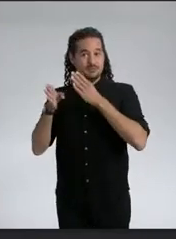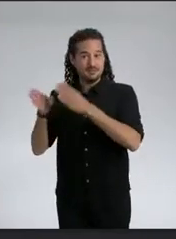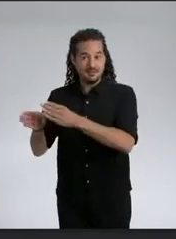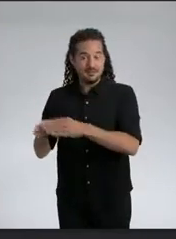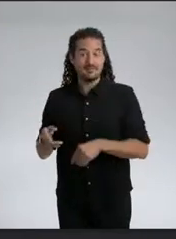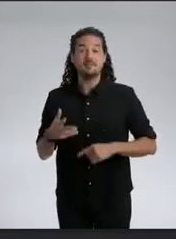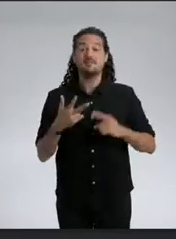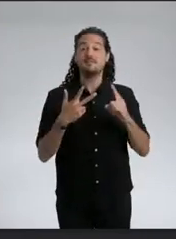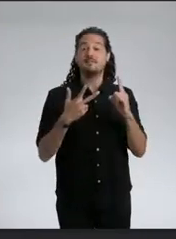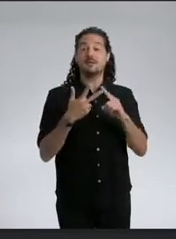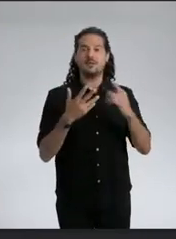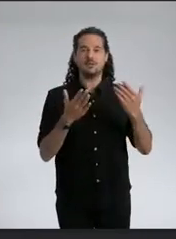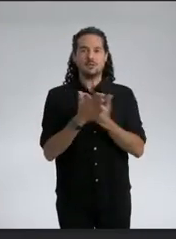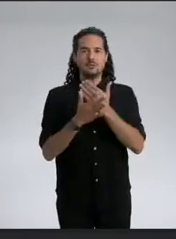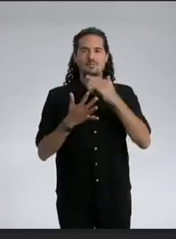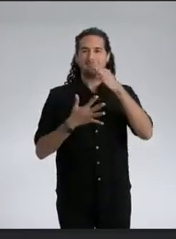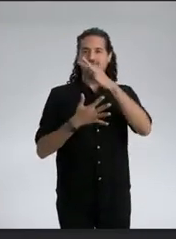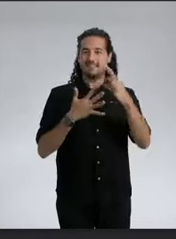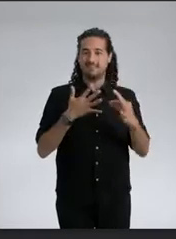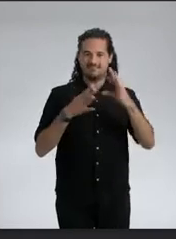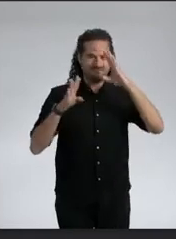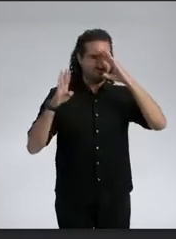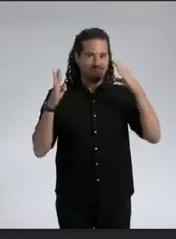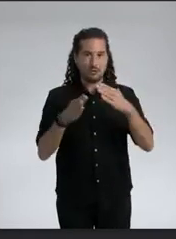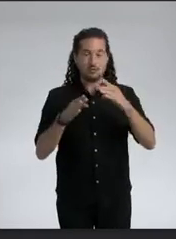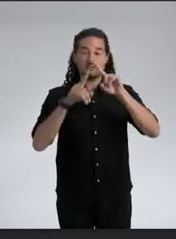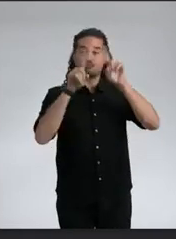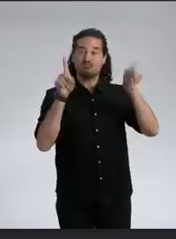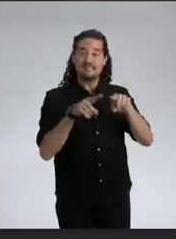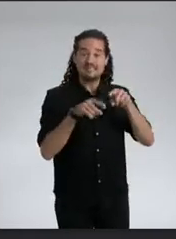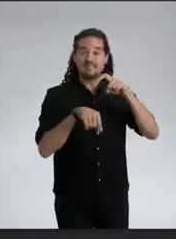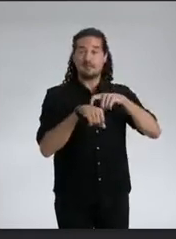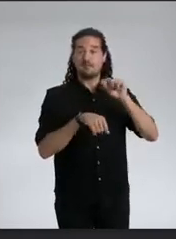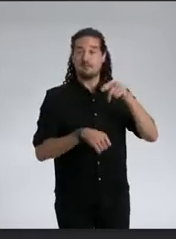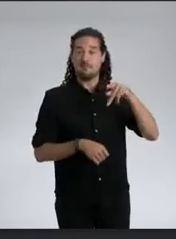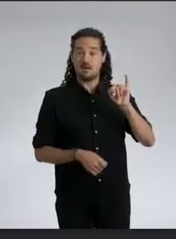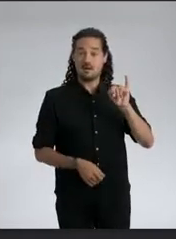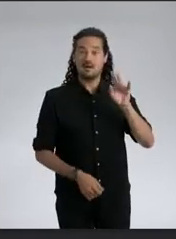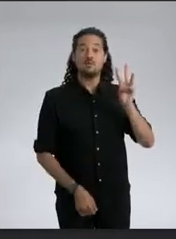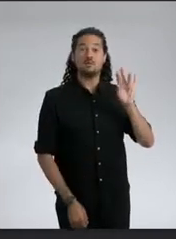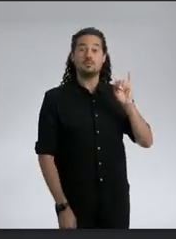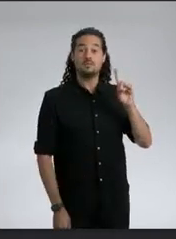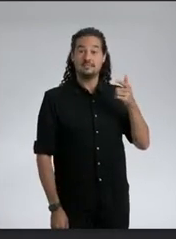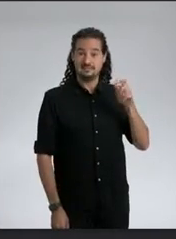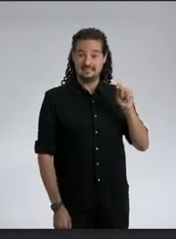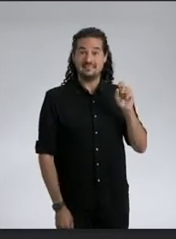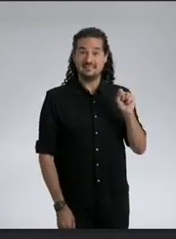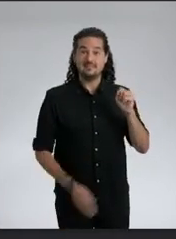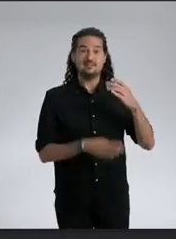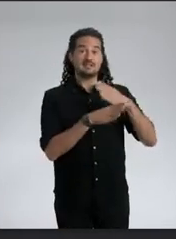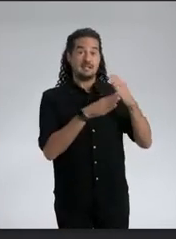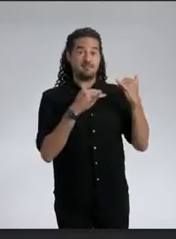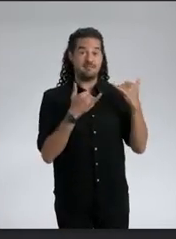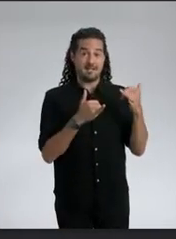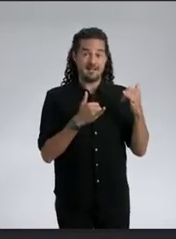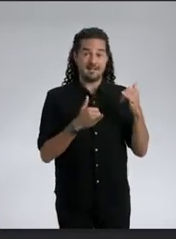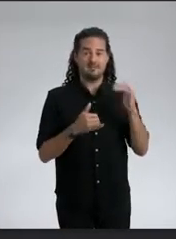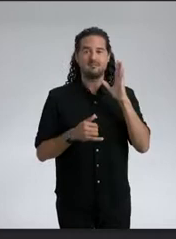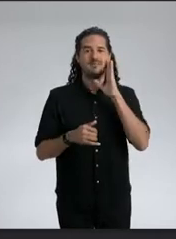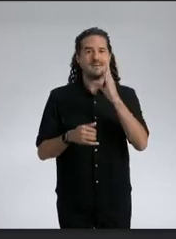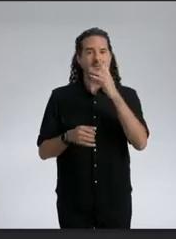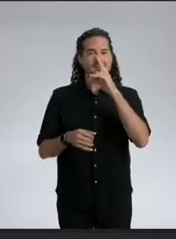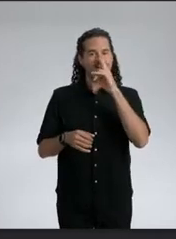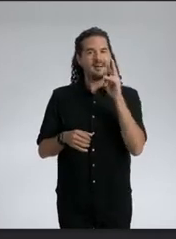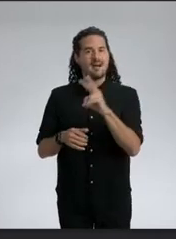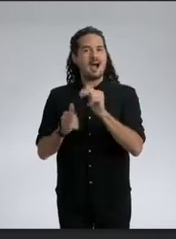like Focus, the Screen Time API, widgets, and SharePlay, we'll see ways in which the apps you build can help users better connect